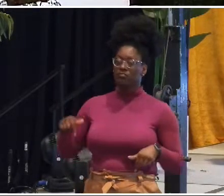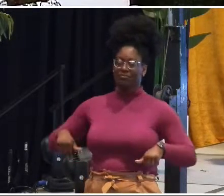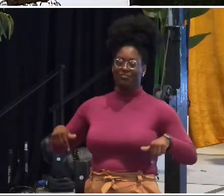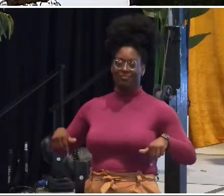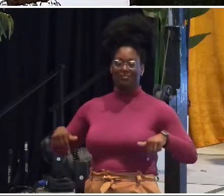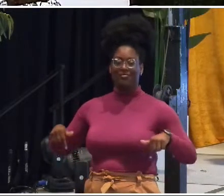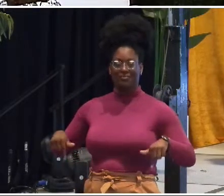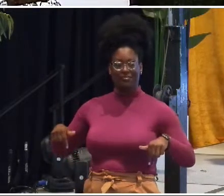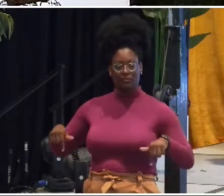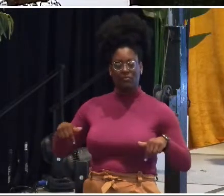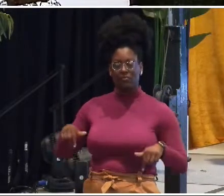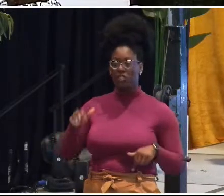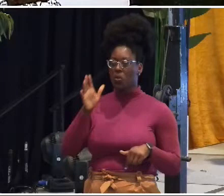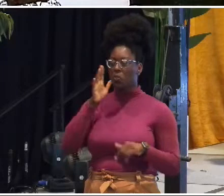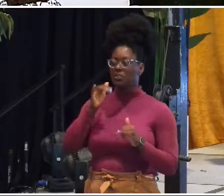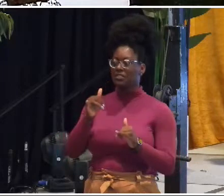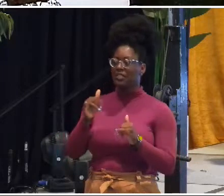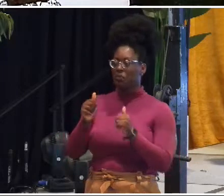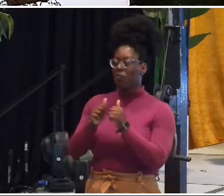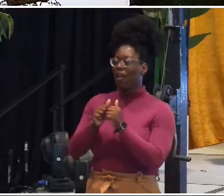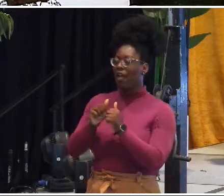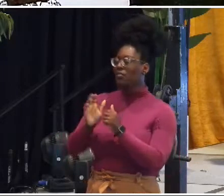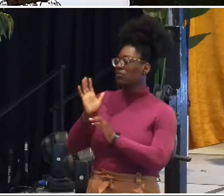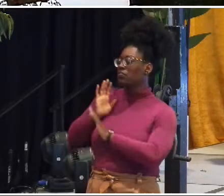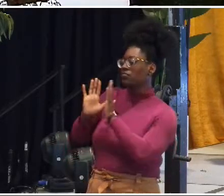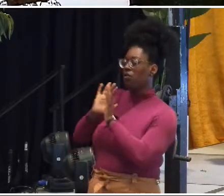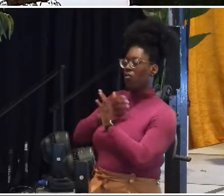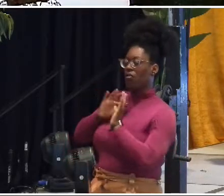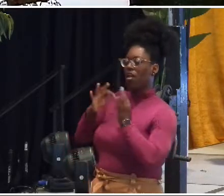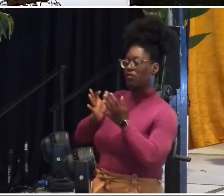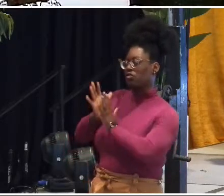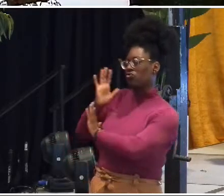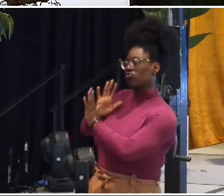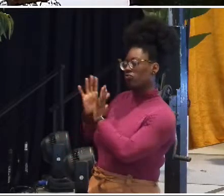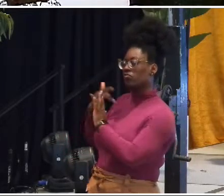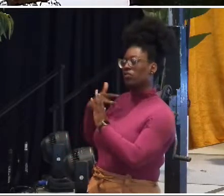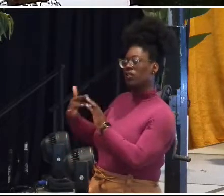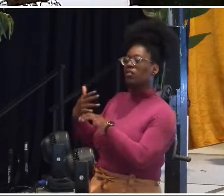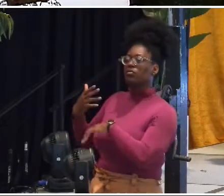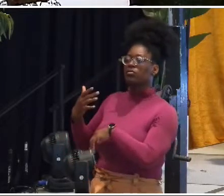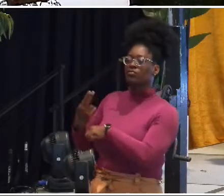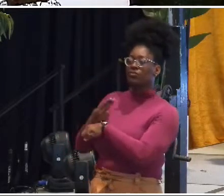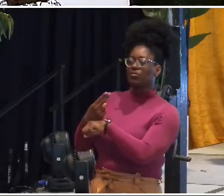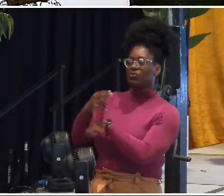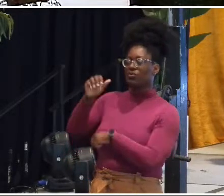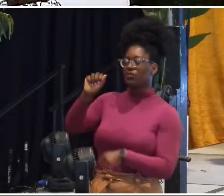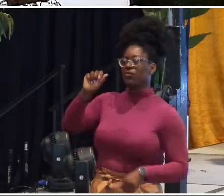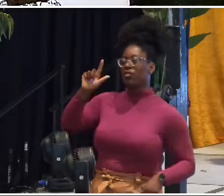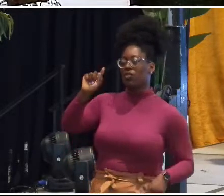stage, we have an altar that honors our ancestors and defends our dead.